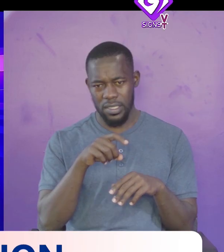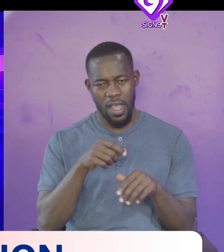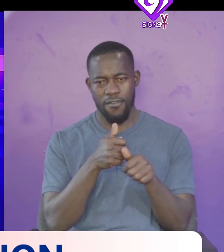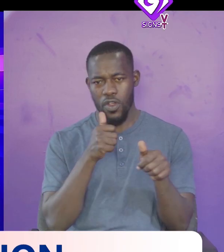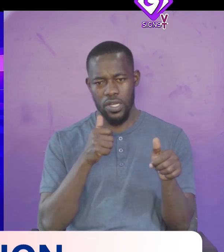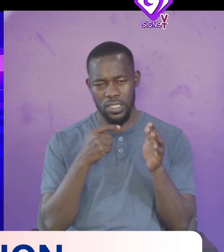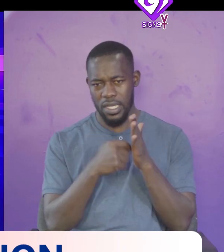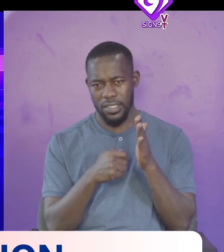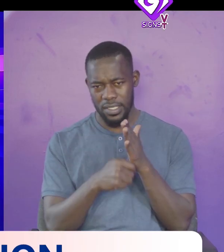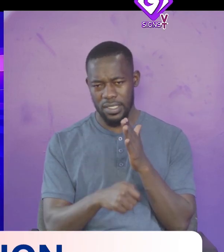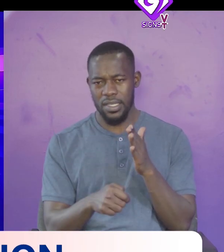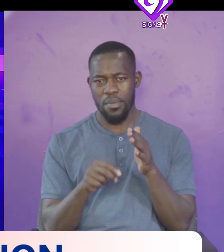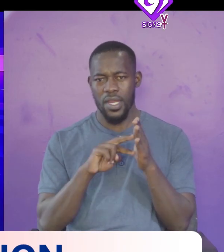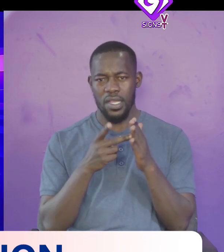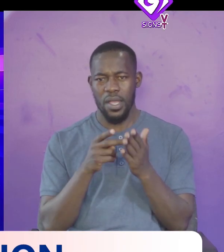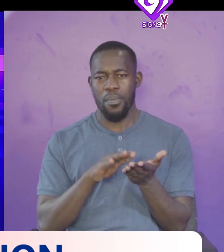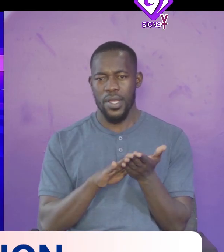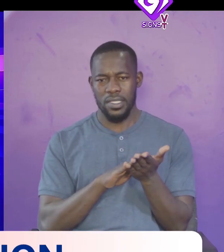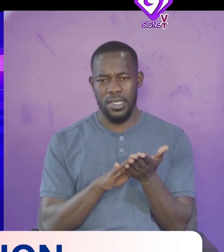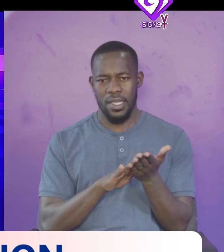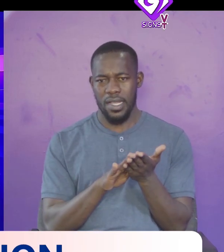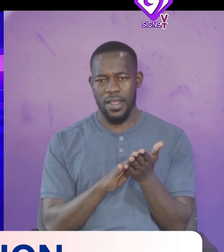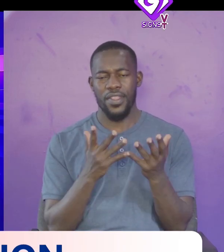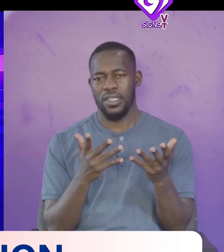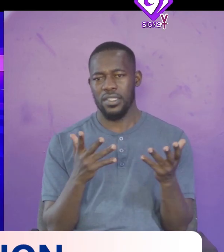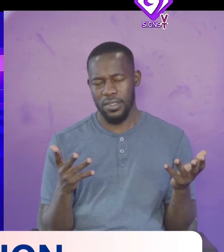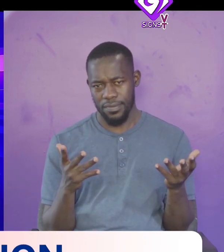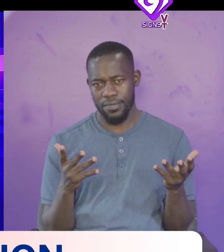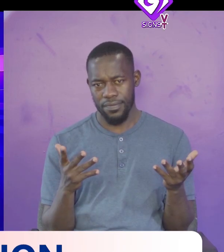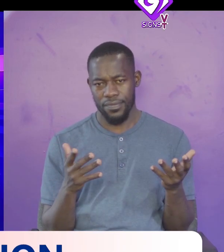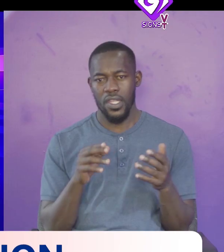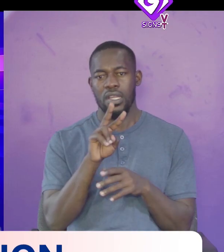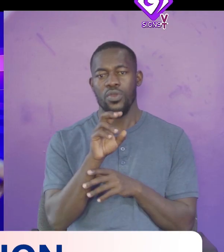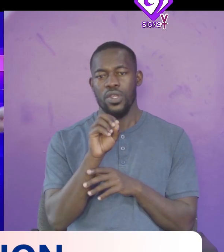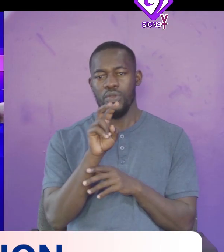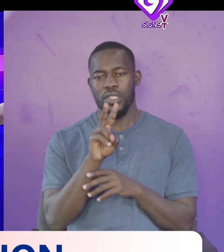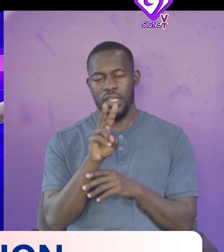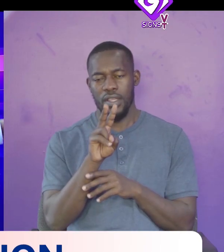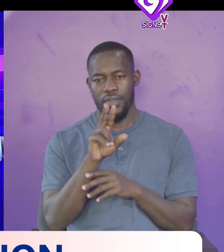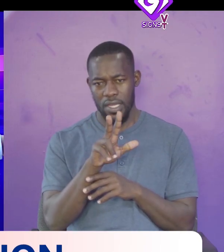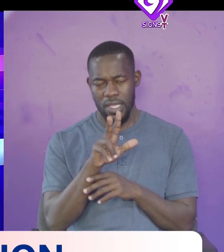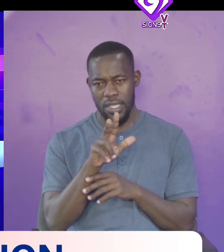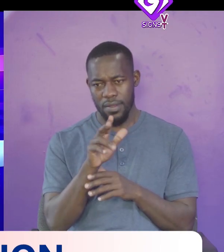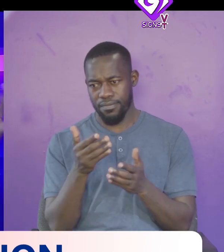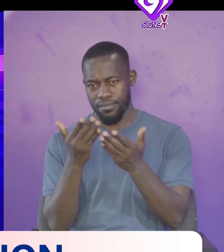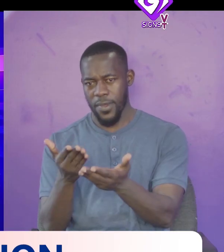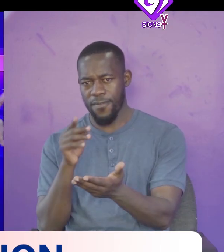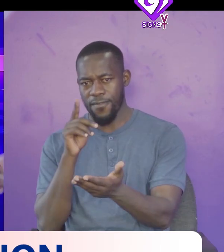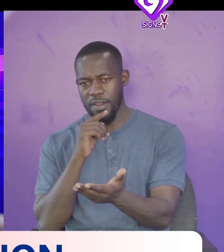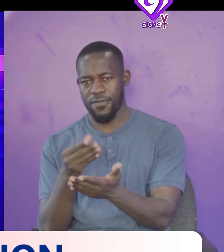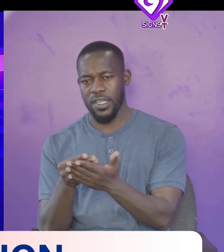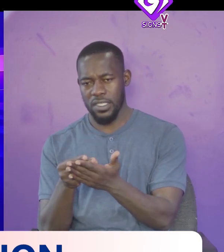items are basic and essential items. Those items, we presented them in 2023, in the Finance Bill 2023. It was